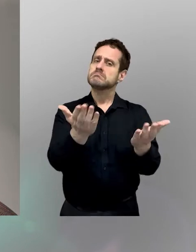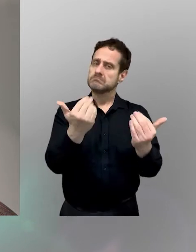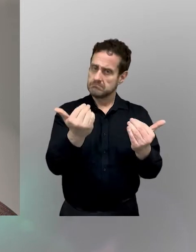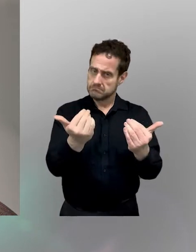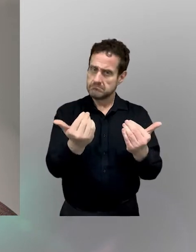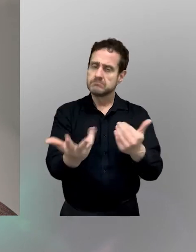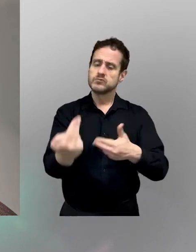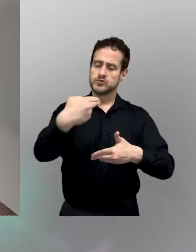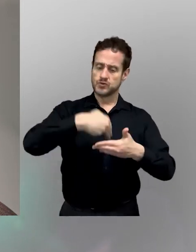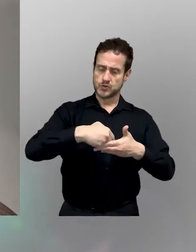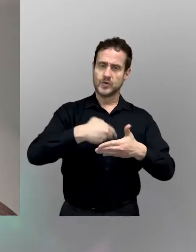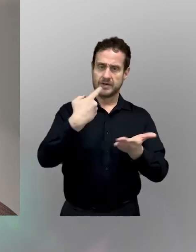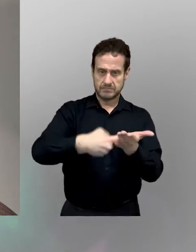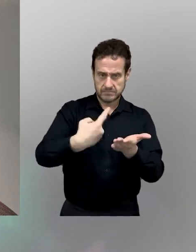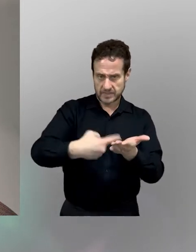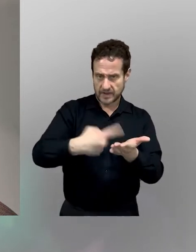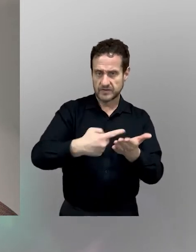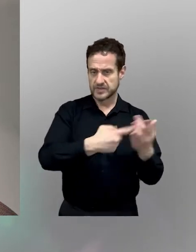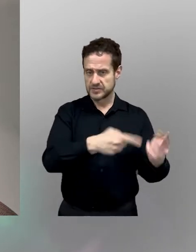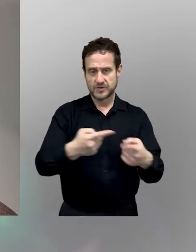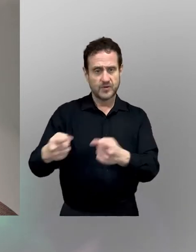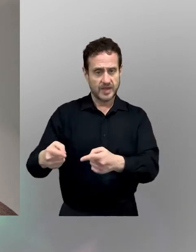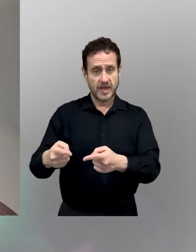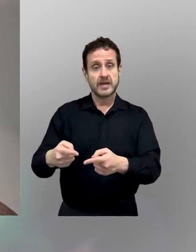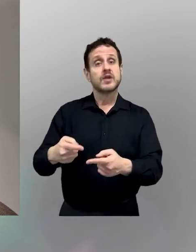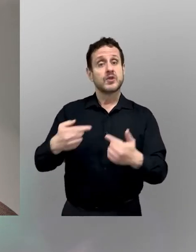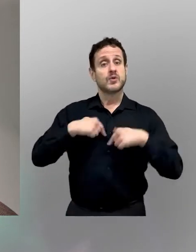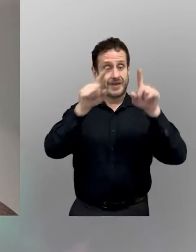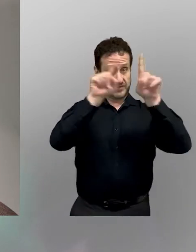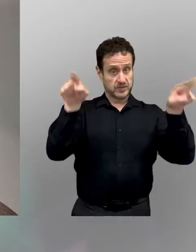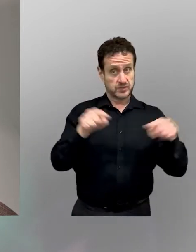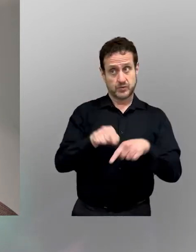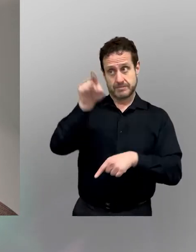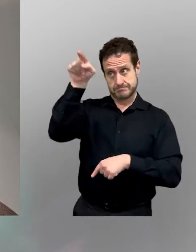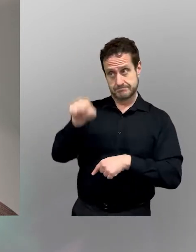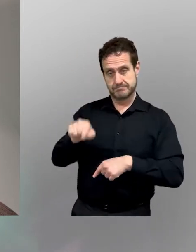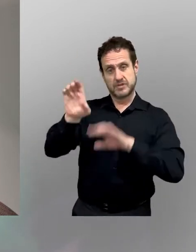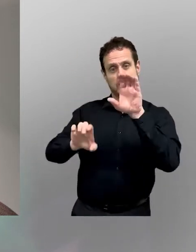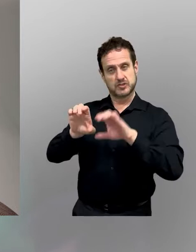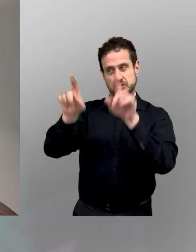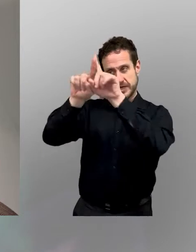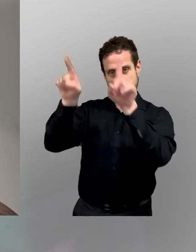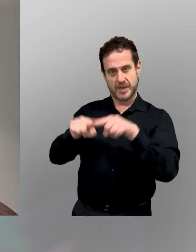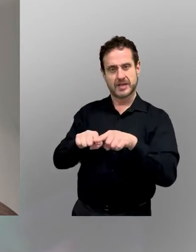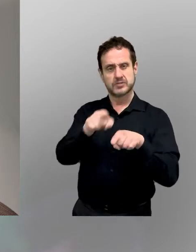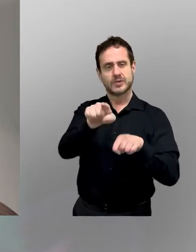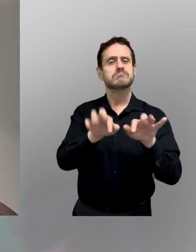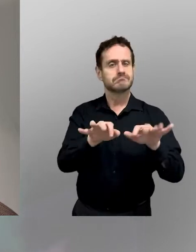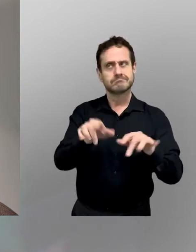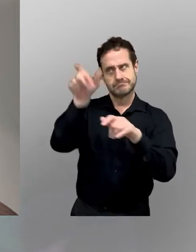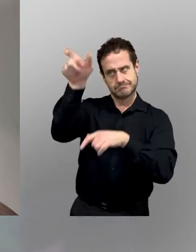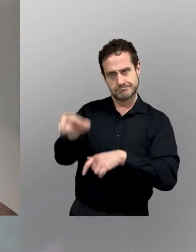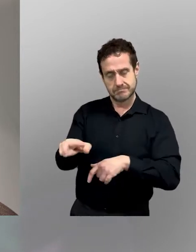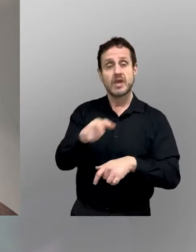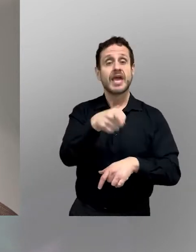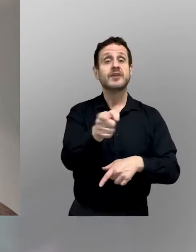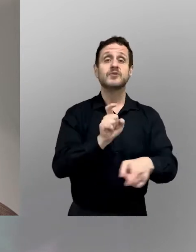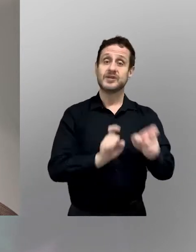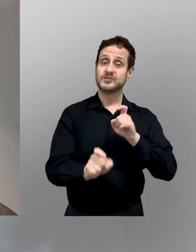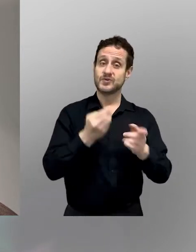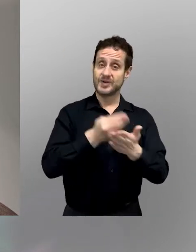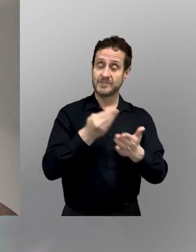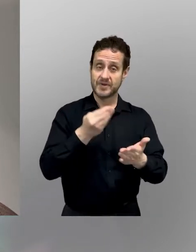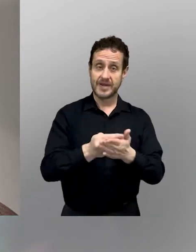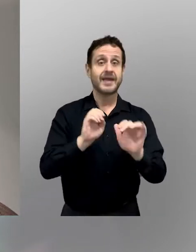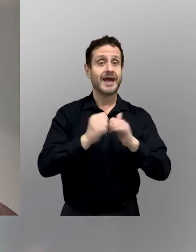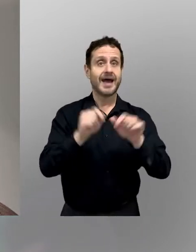join in the conversation going on in the chat box to the right of the screen. You can also make donations without leaving